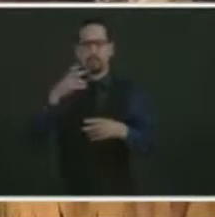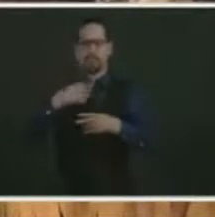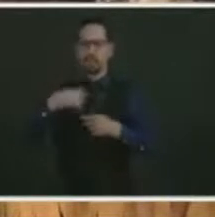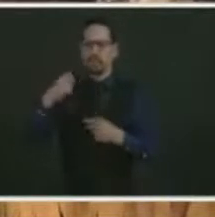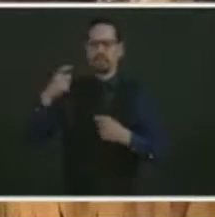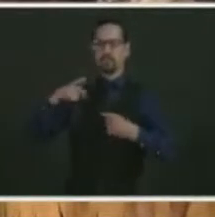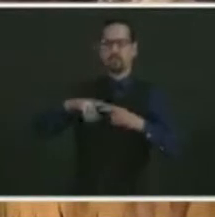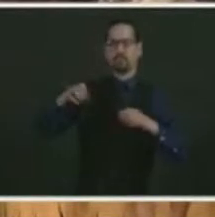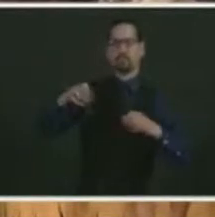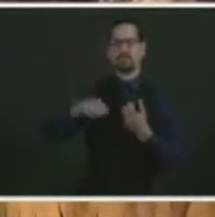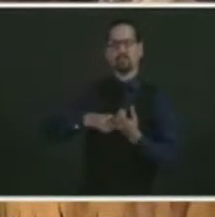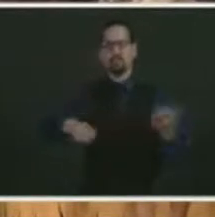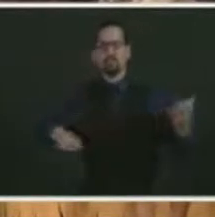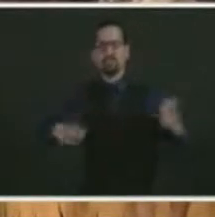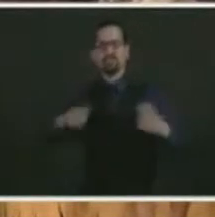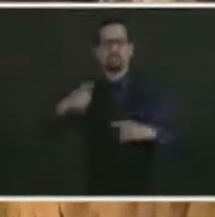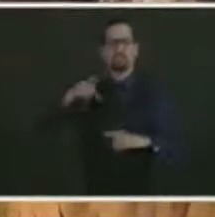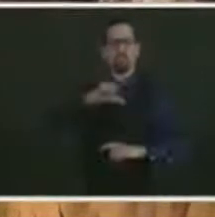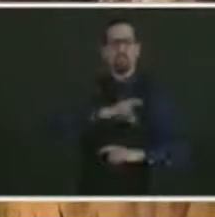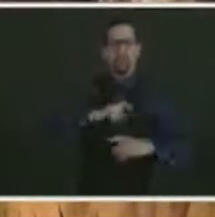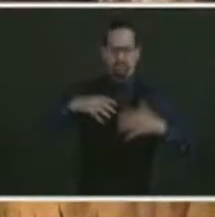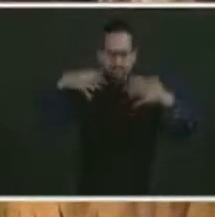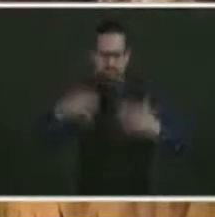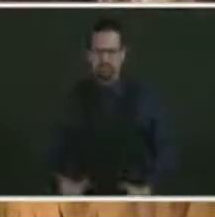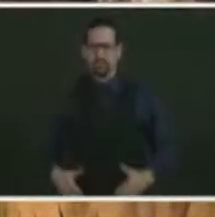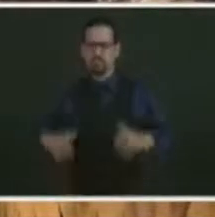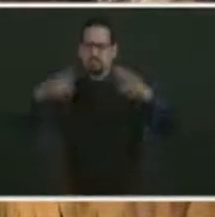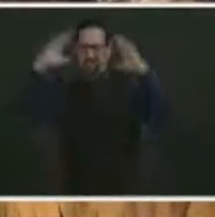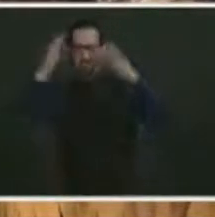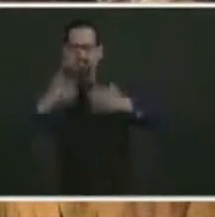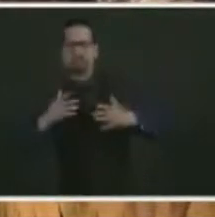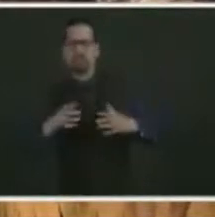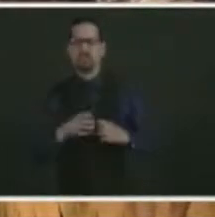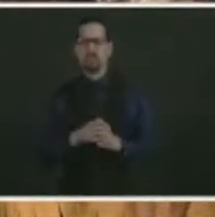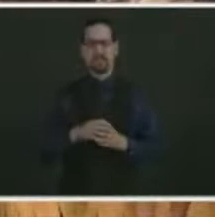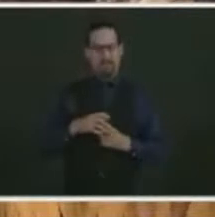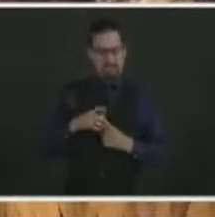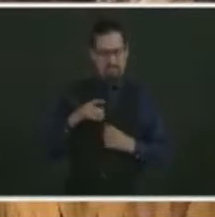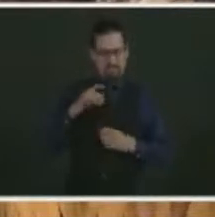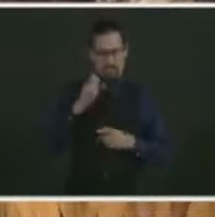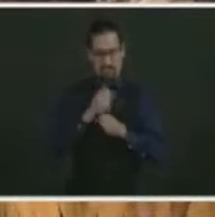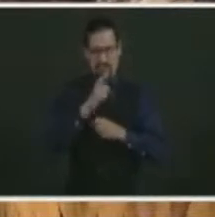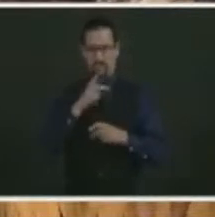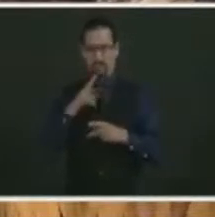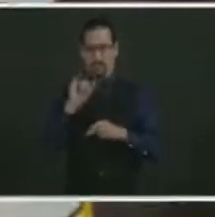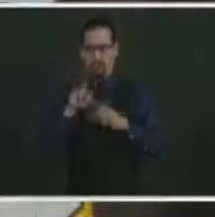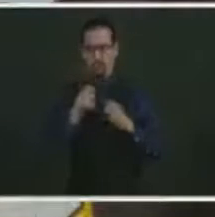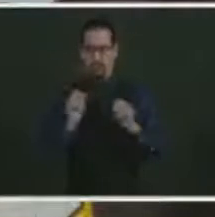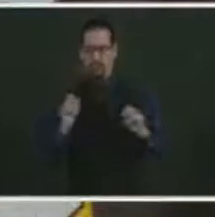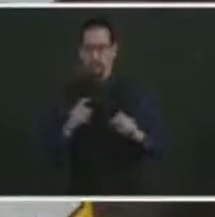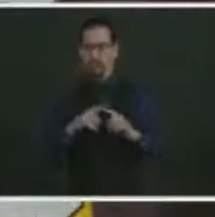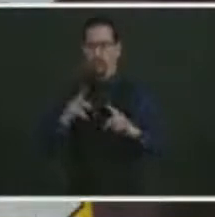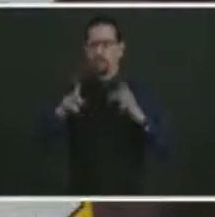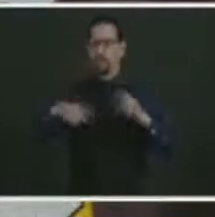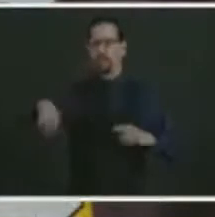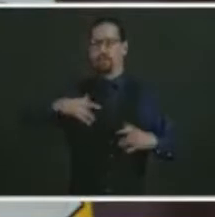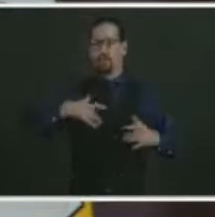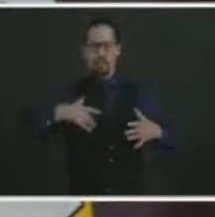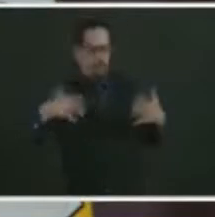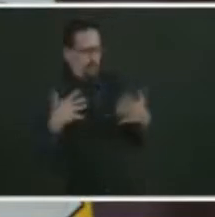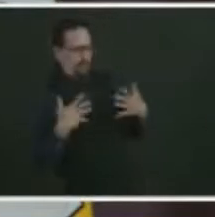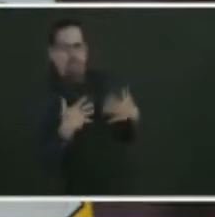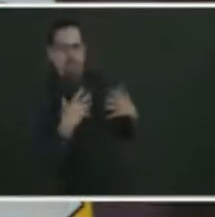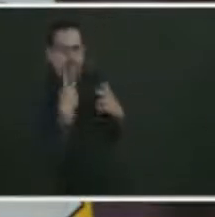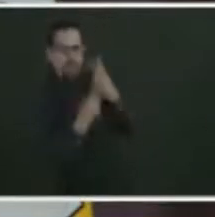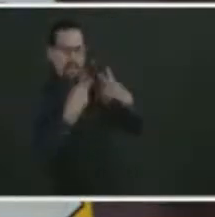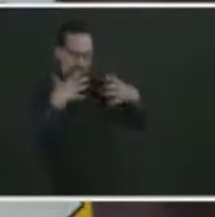people in Rhode Island should feel safe, do you understand why, though, people are on edge? Of course I do. Of course I do.